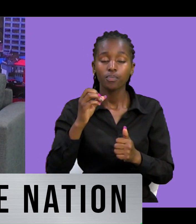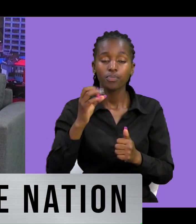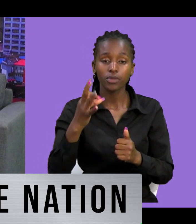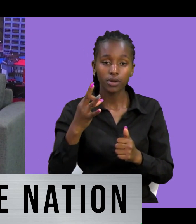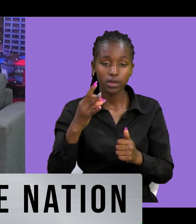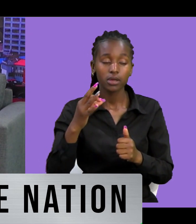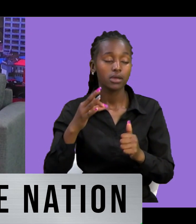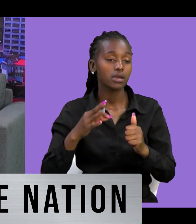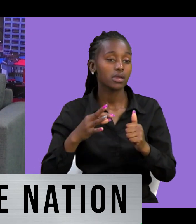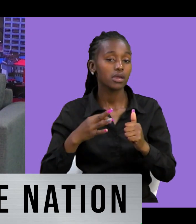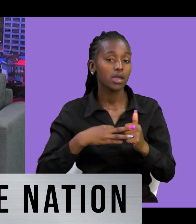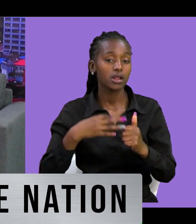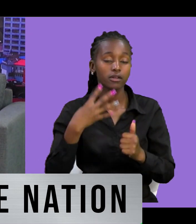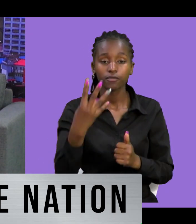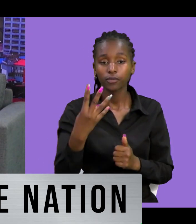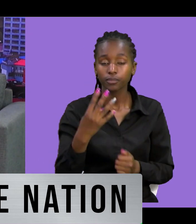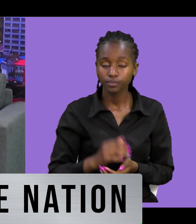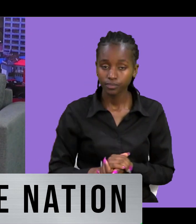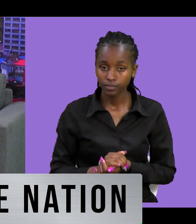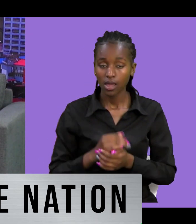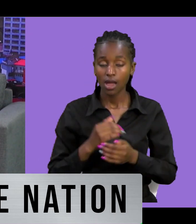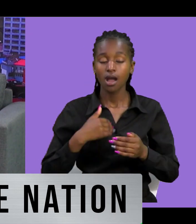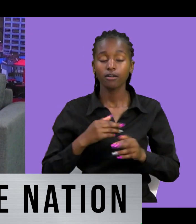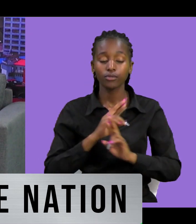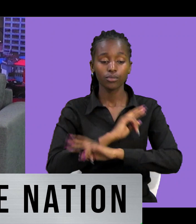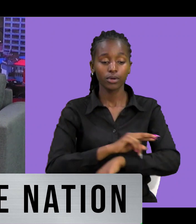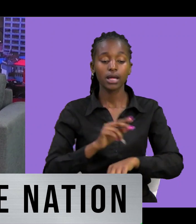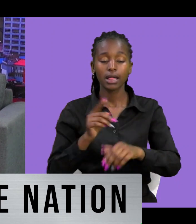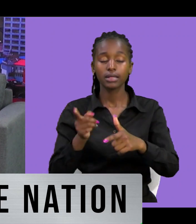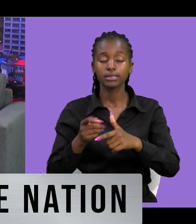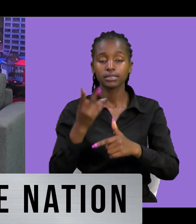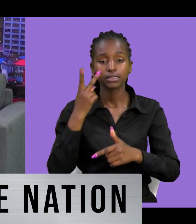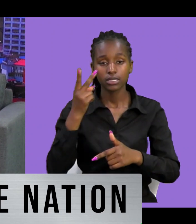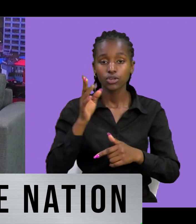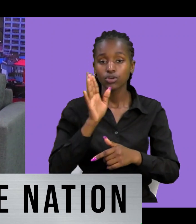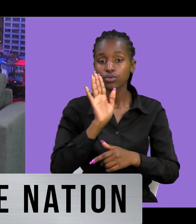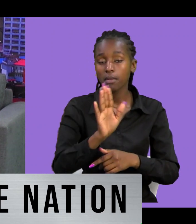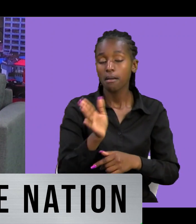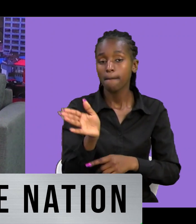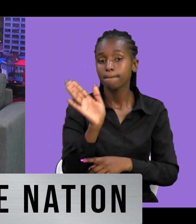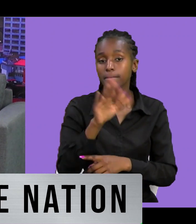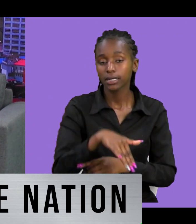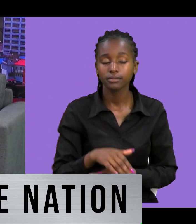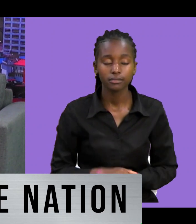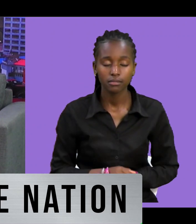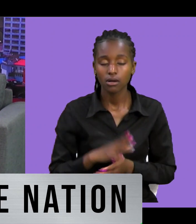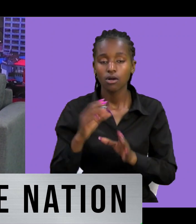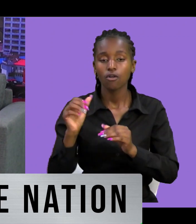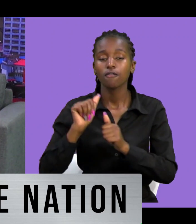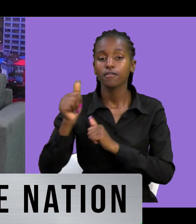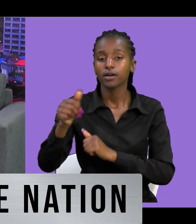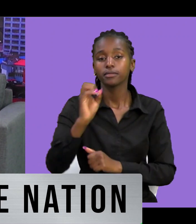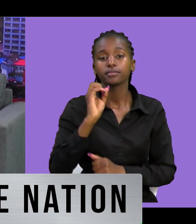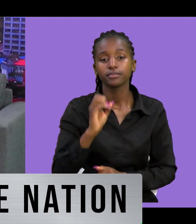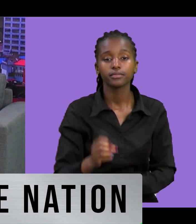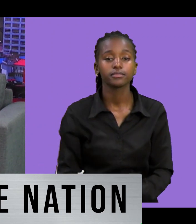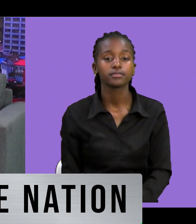111-9803-84. See you after the break. Hapa tunachapa siasa. Don't go. Yes.